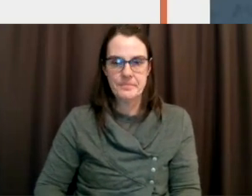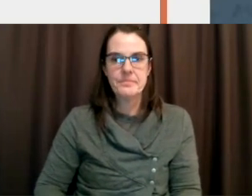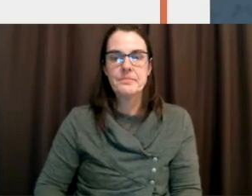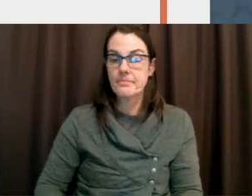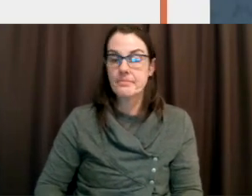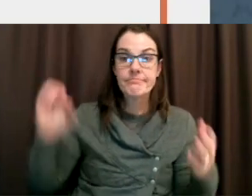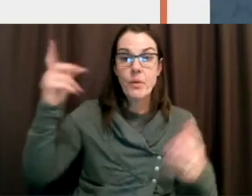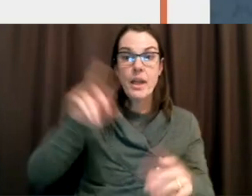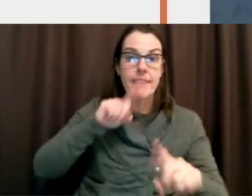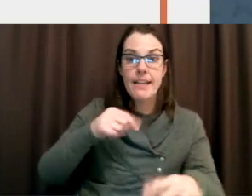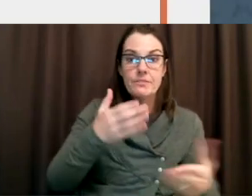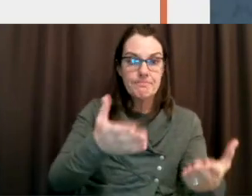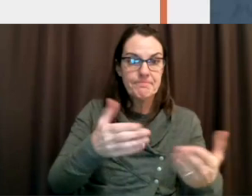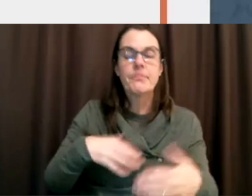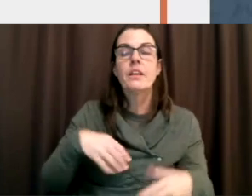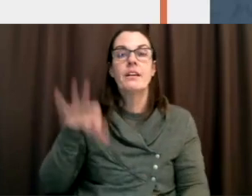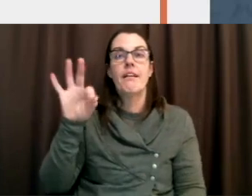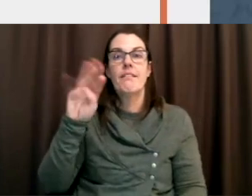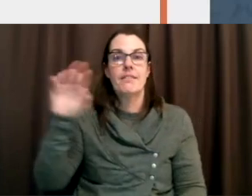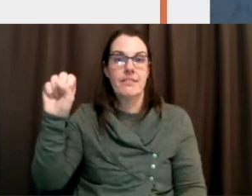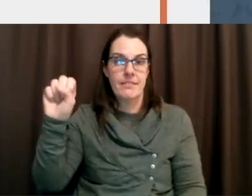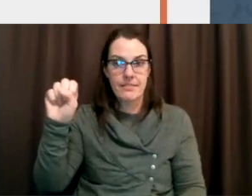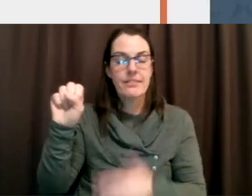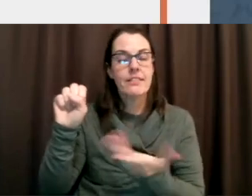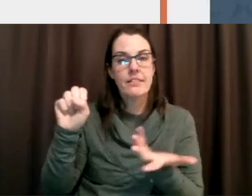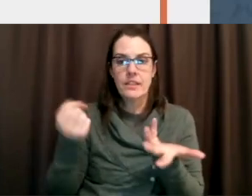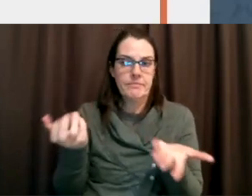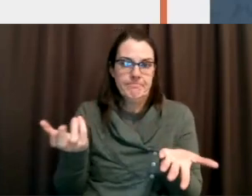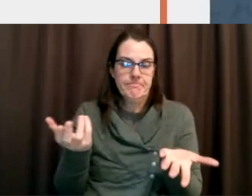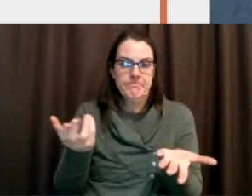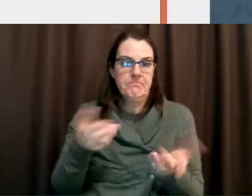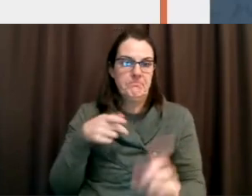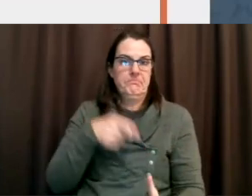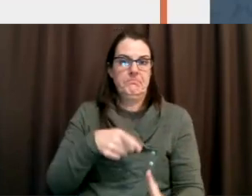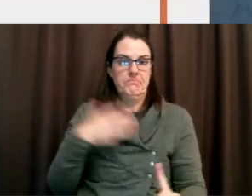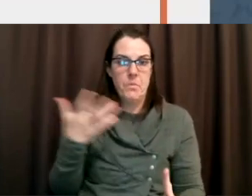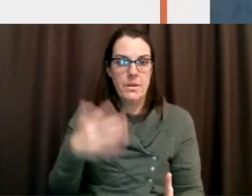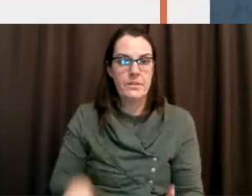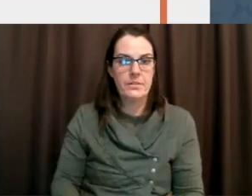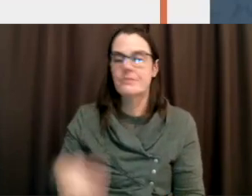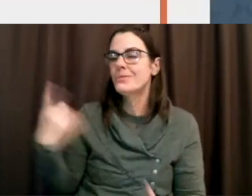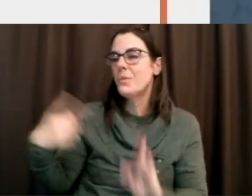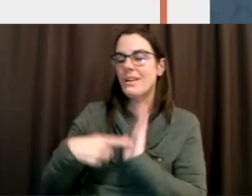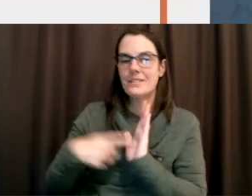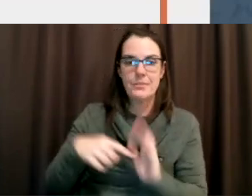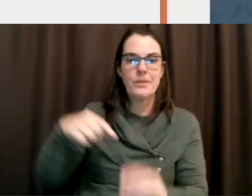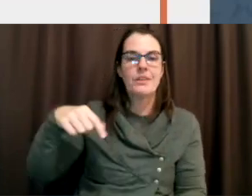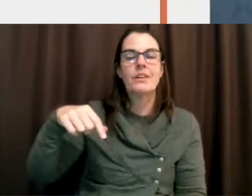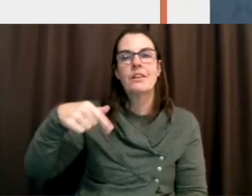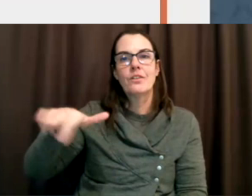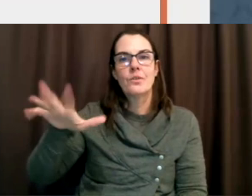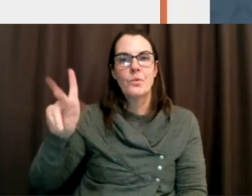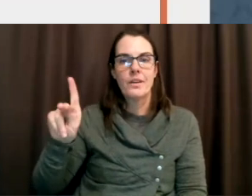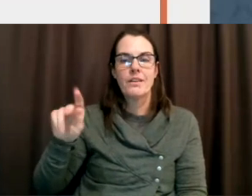Okay, so financial management system basically is, yeah, so one example is, yeah, QuickBooks Online for nonprofits.